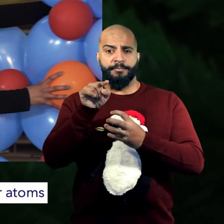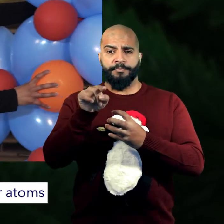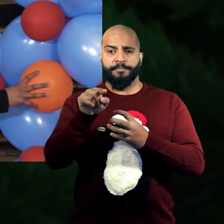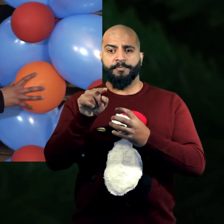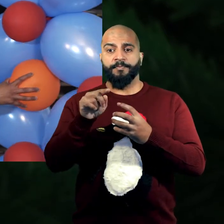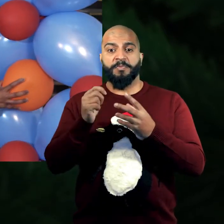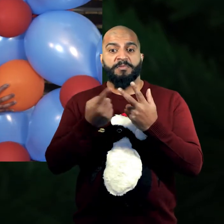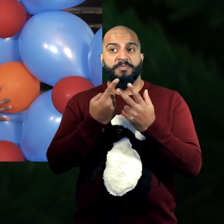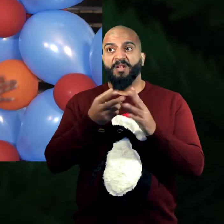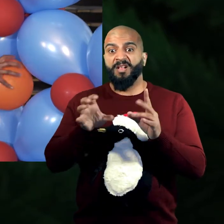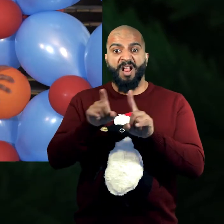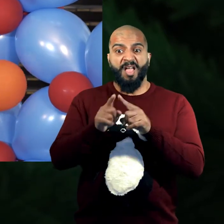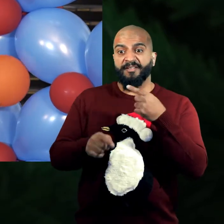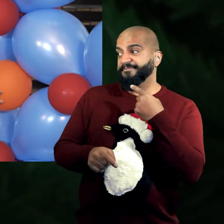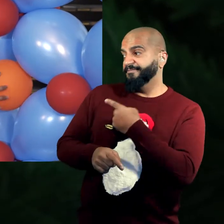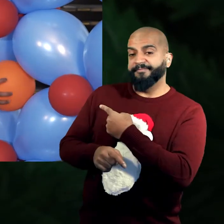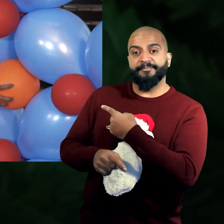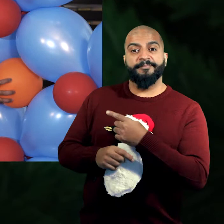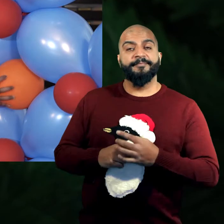other atoms, like so.